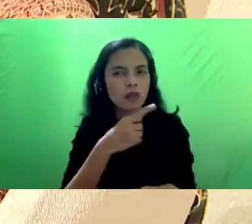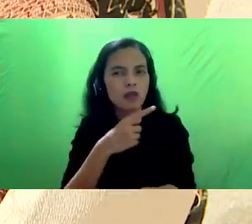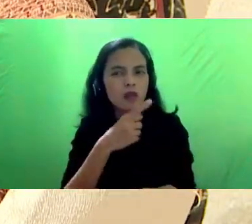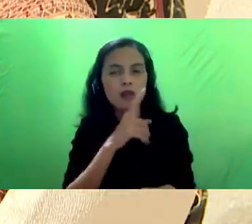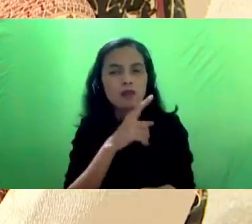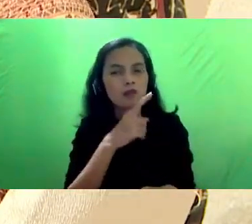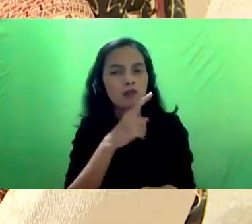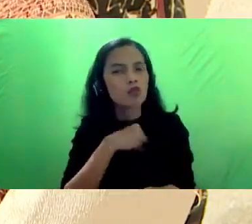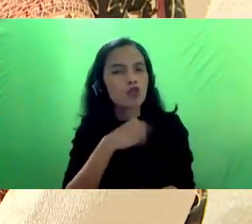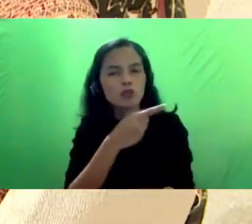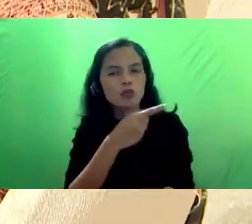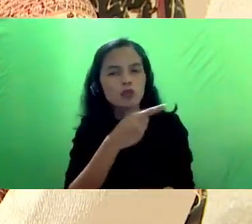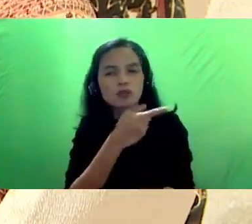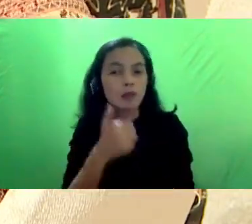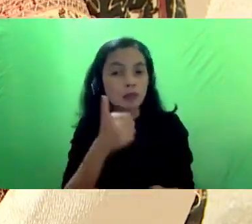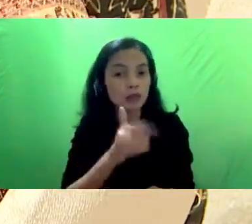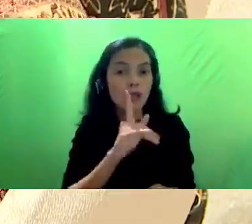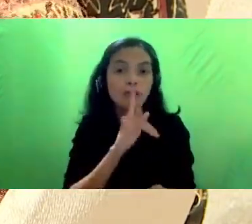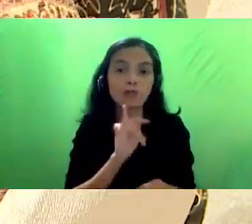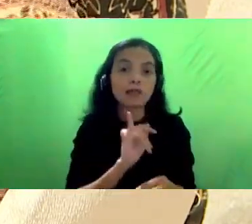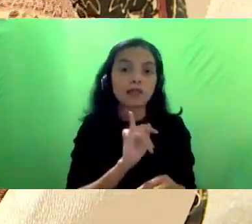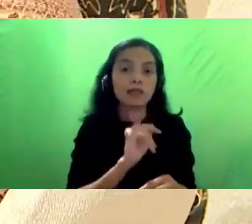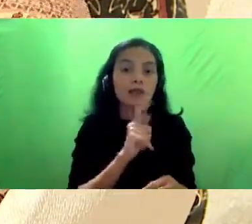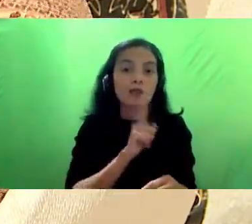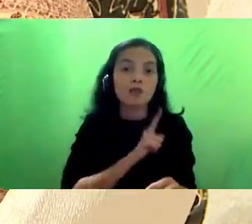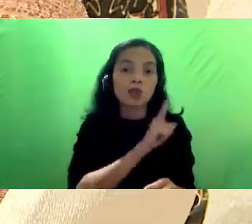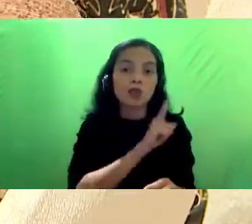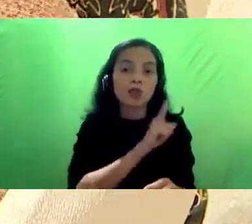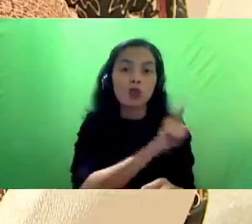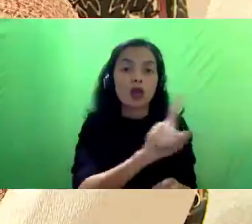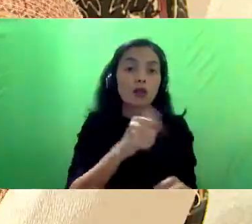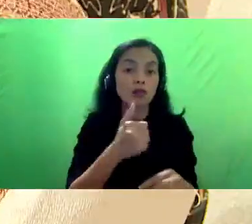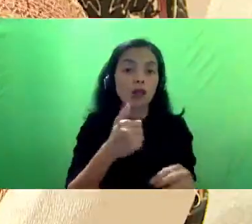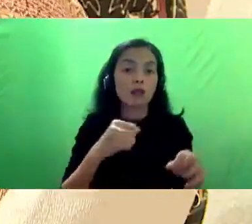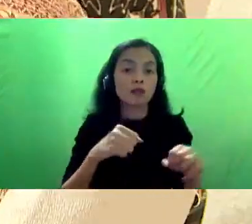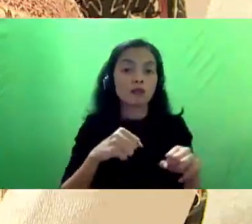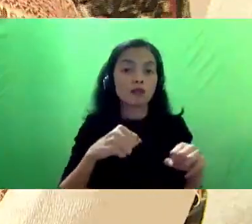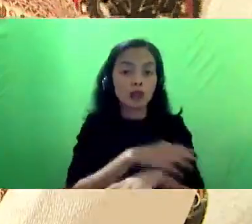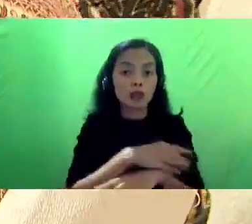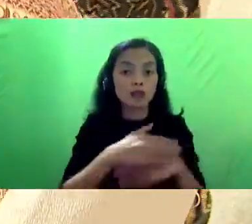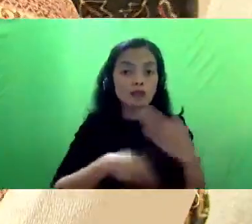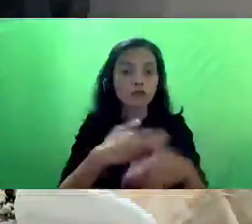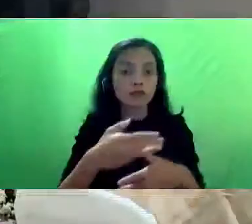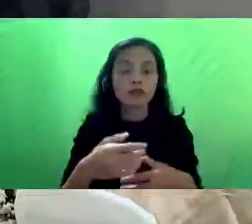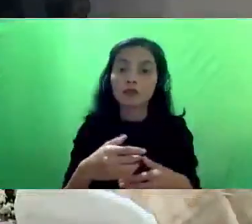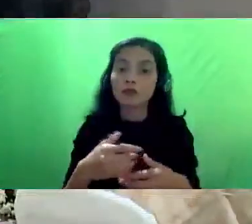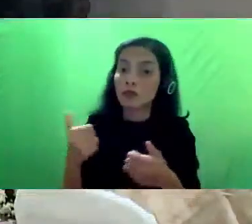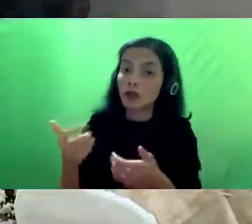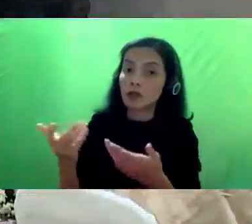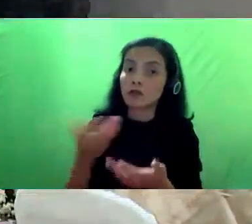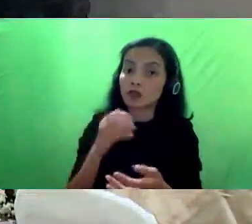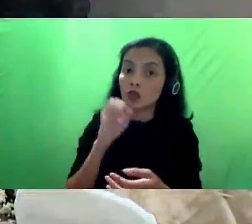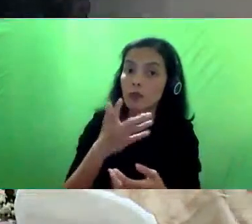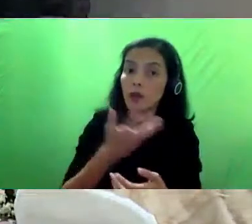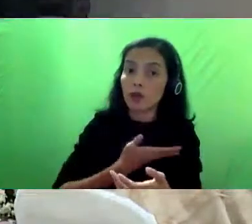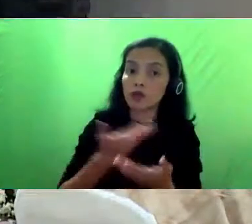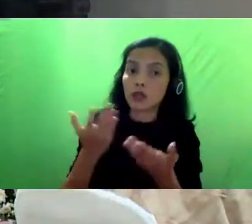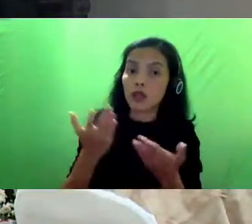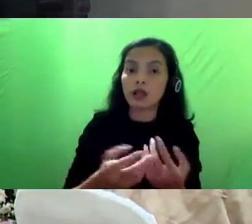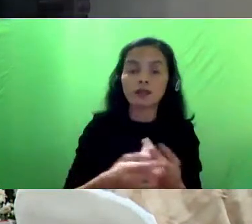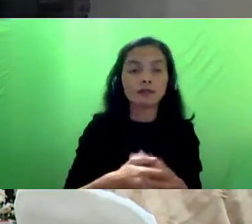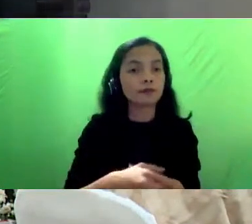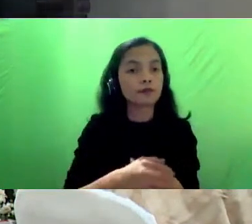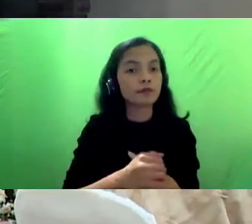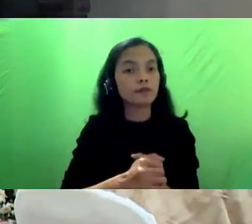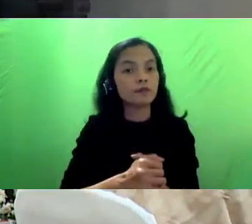or not to be implemented. Thank you, Pak Elan. Go ahead, Pak Elan, if you want to answer. Okay. So thank you,